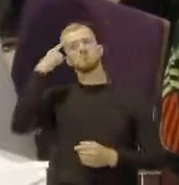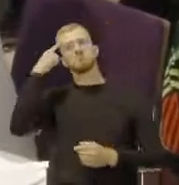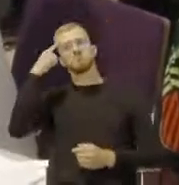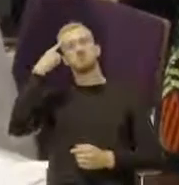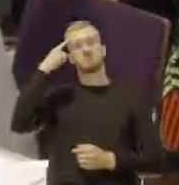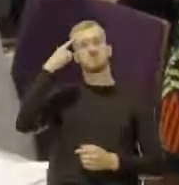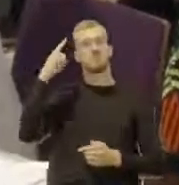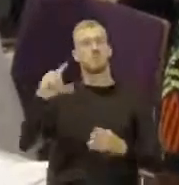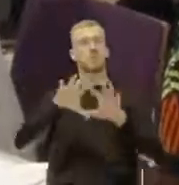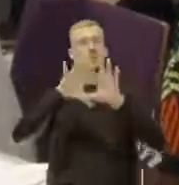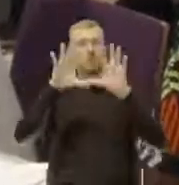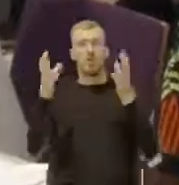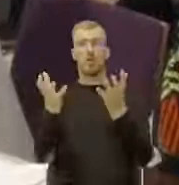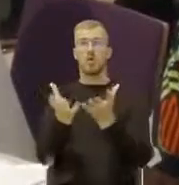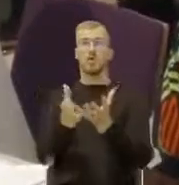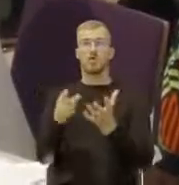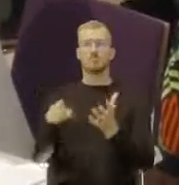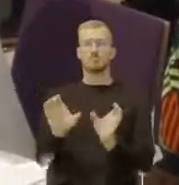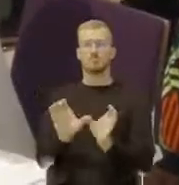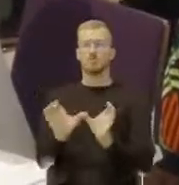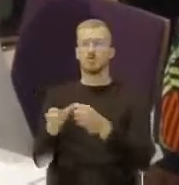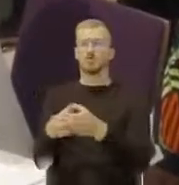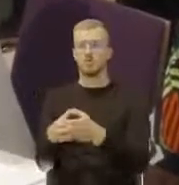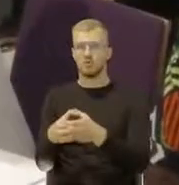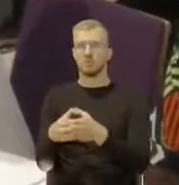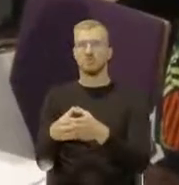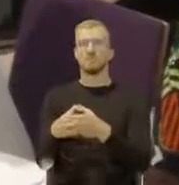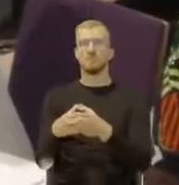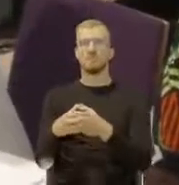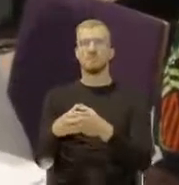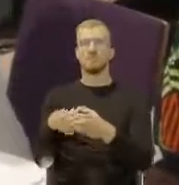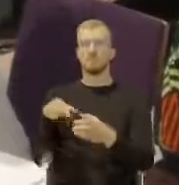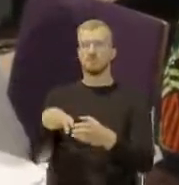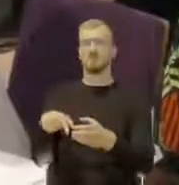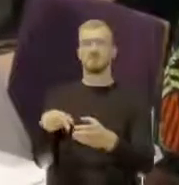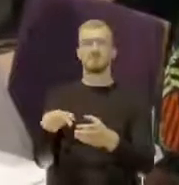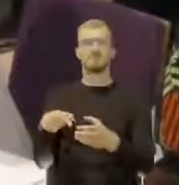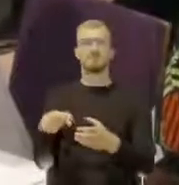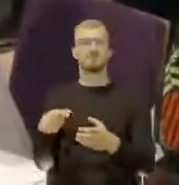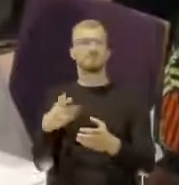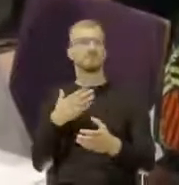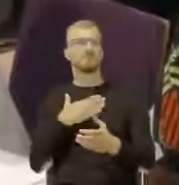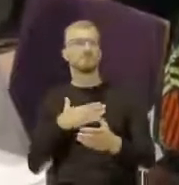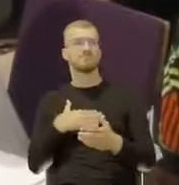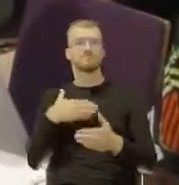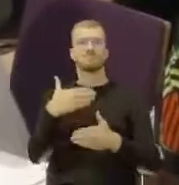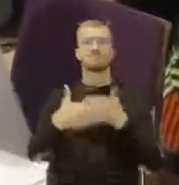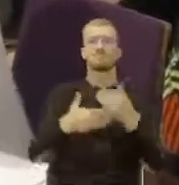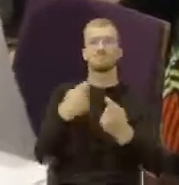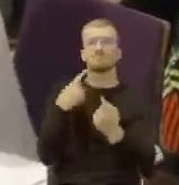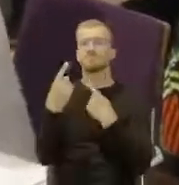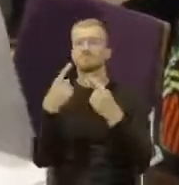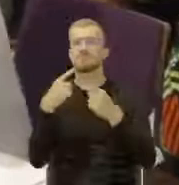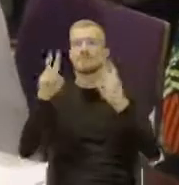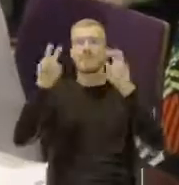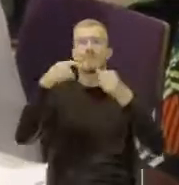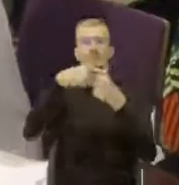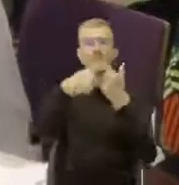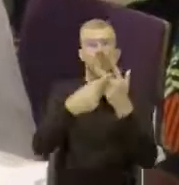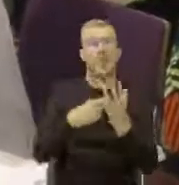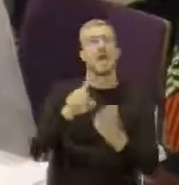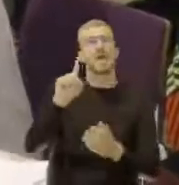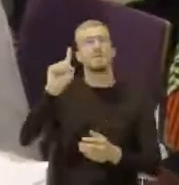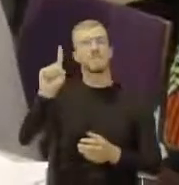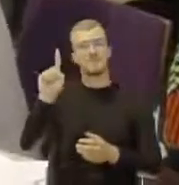about decent jobs, but probably you are right, not enough. And now that we are enhancing the